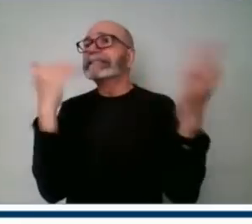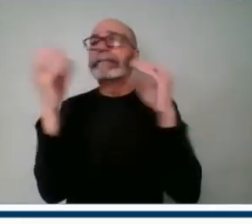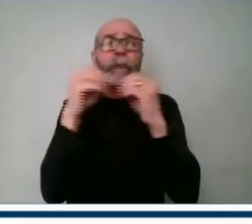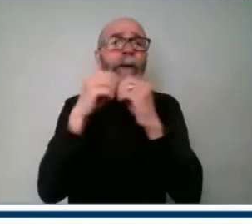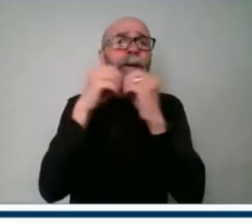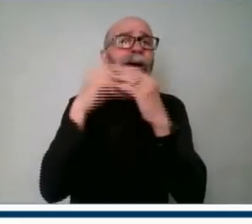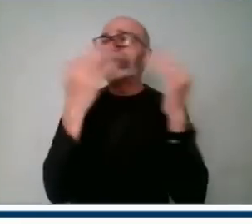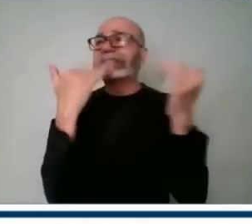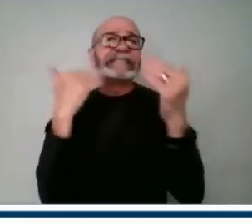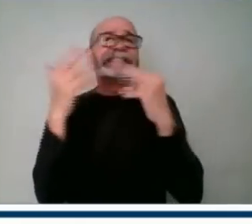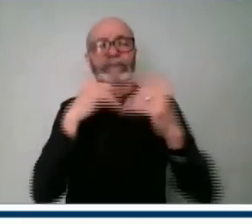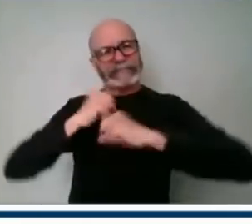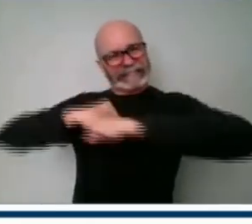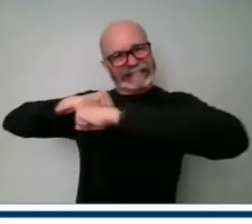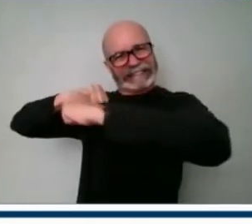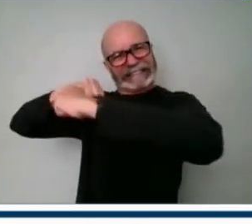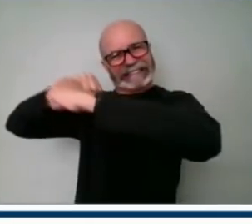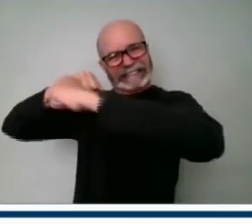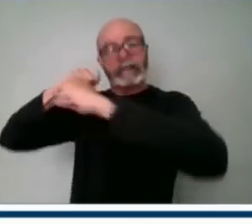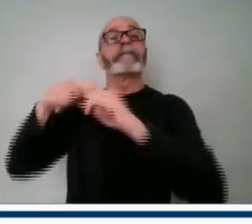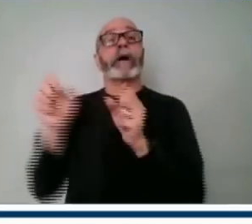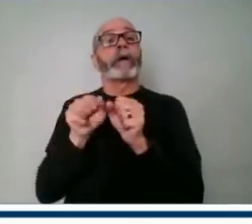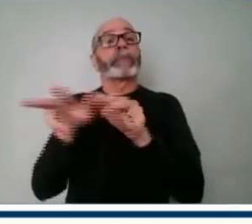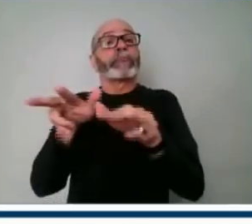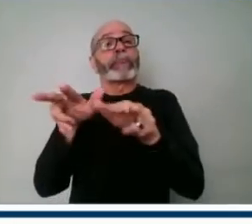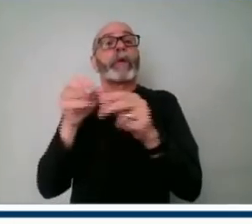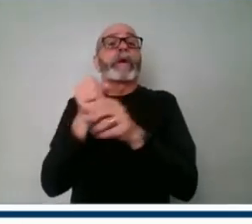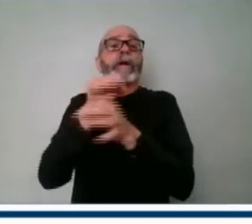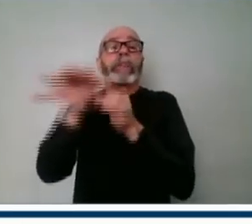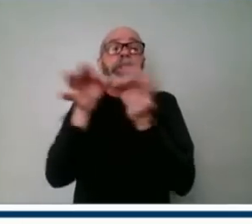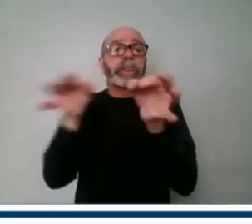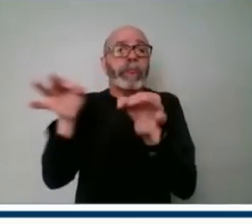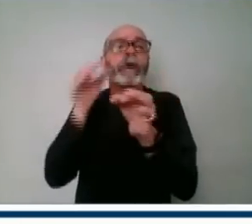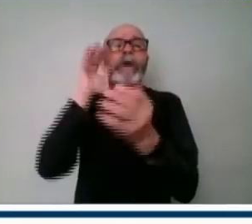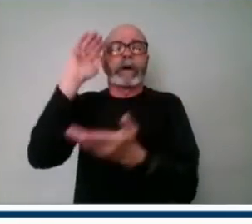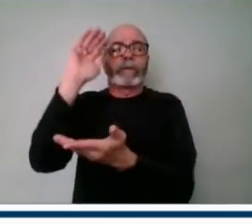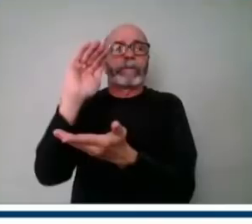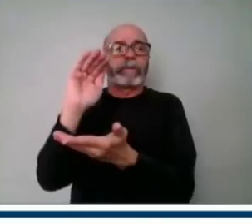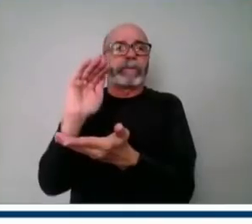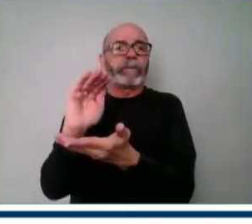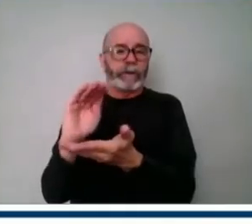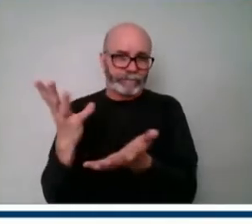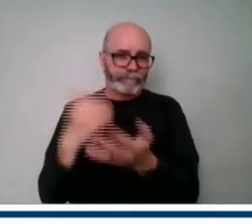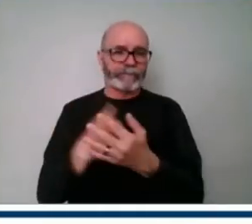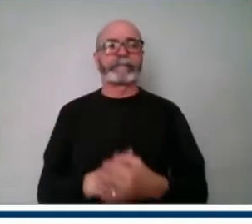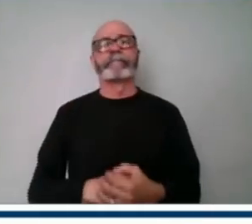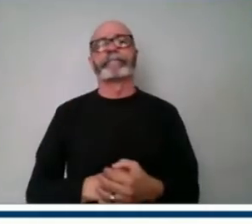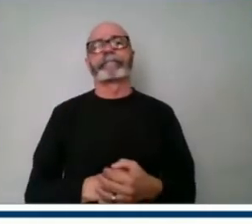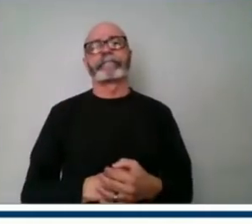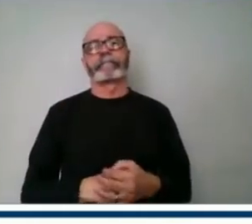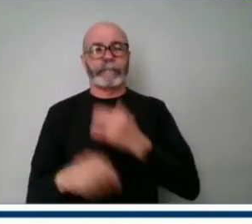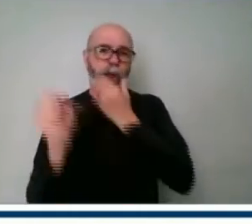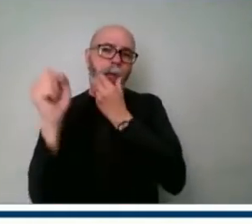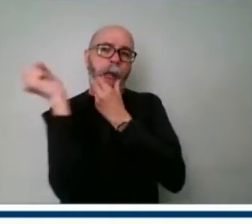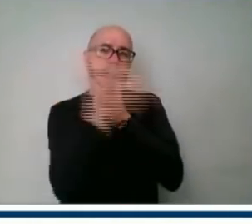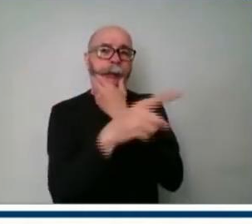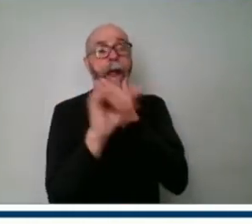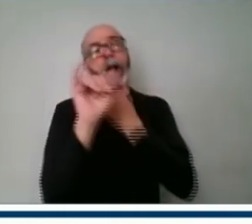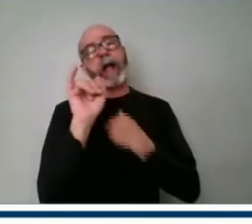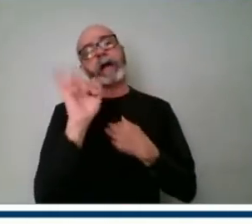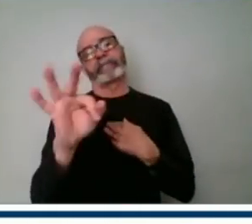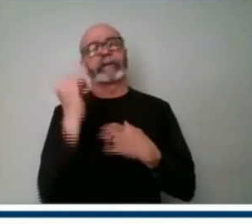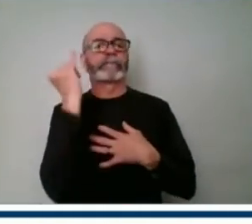do you have a follow-up? Yeah. So what would it take if the variant shows up for you to shut things down really quickly? Is